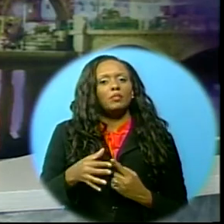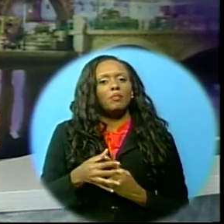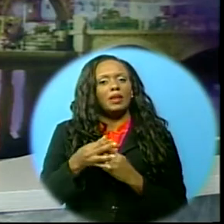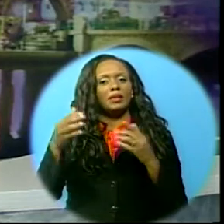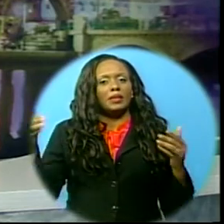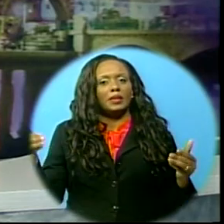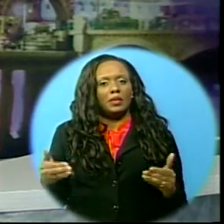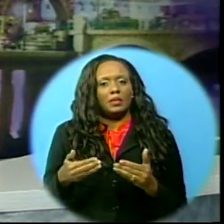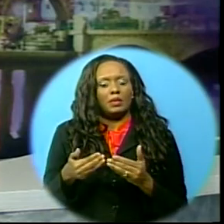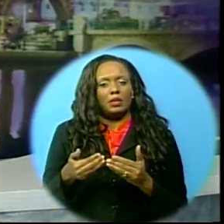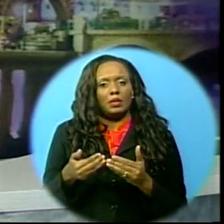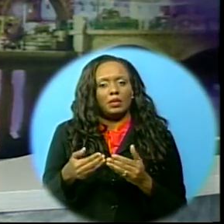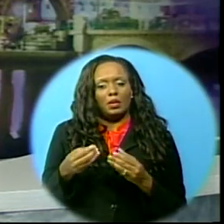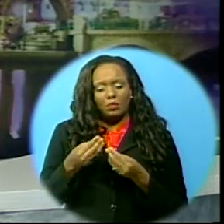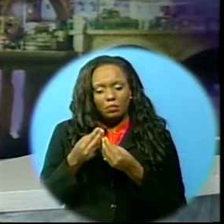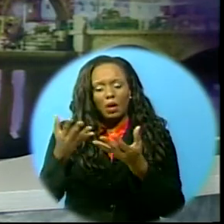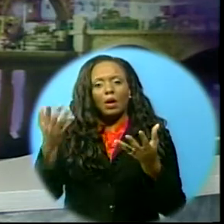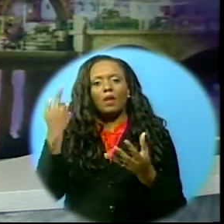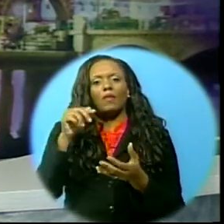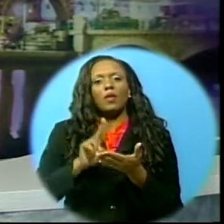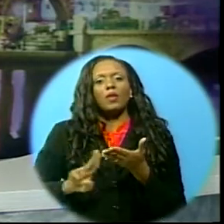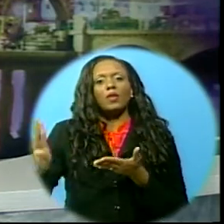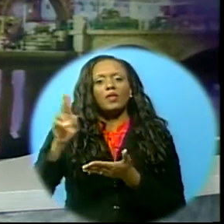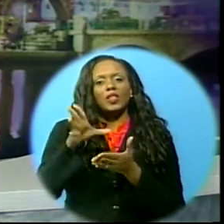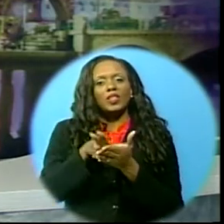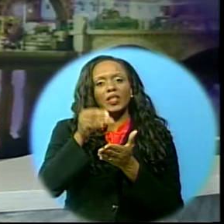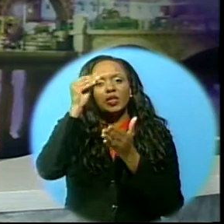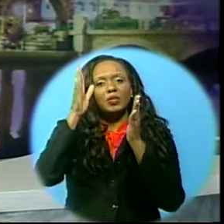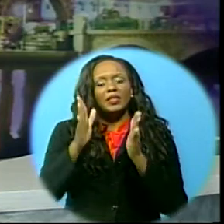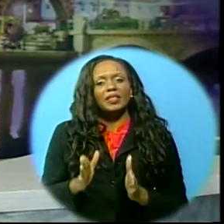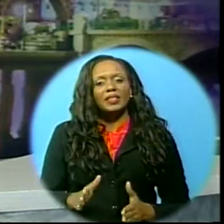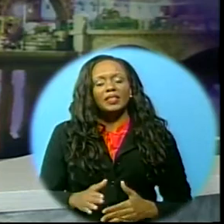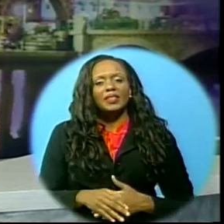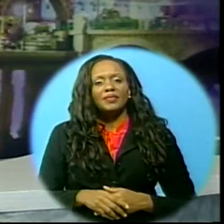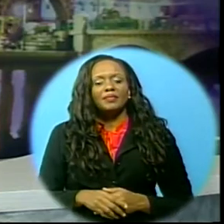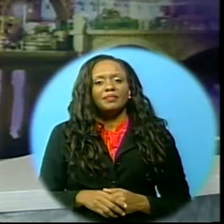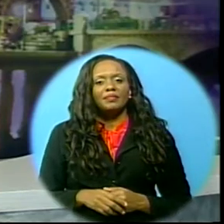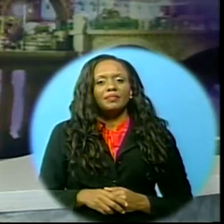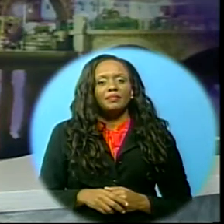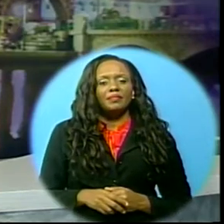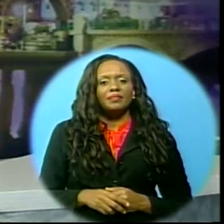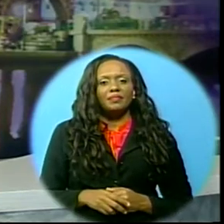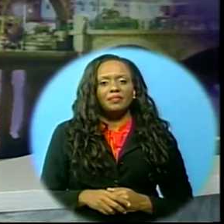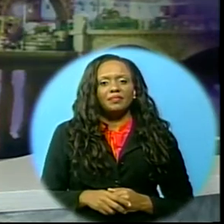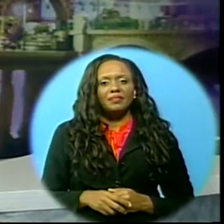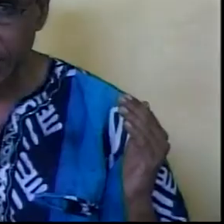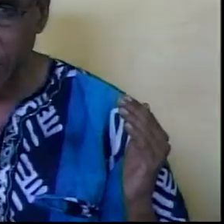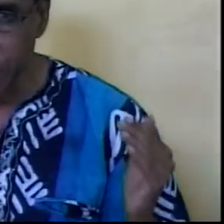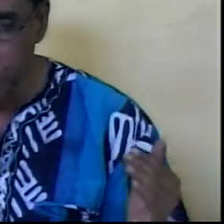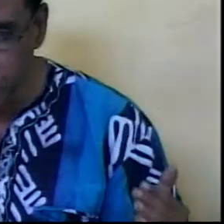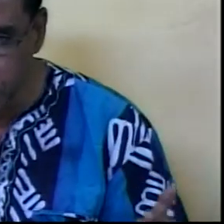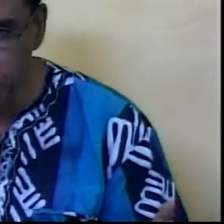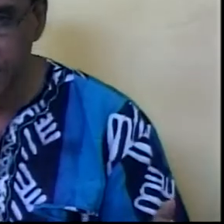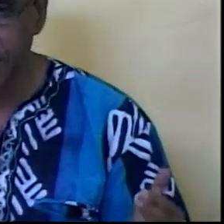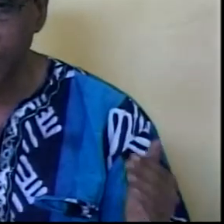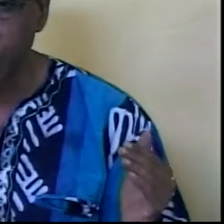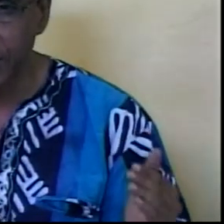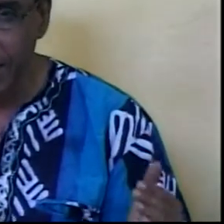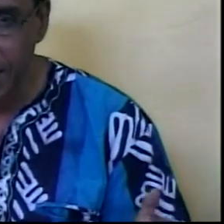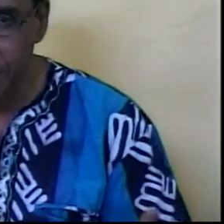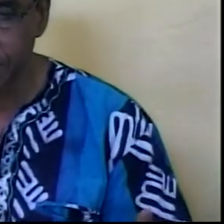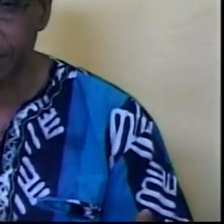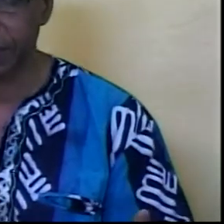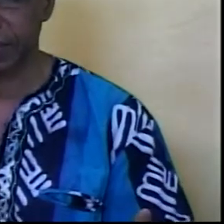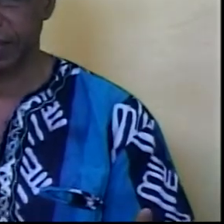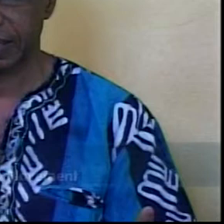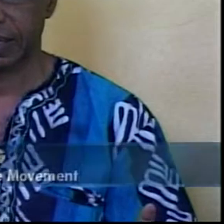Commission says a special invitation is being extended to university students. It is an opportunity that we